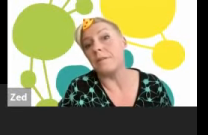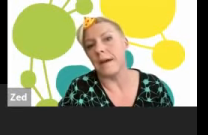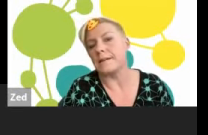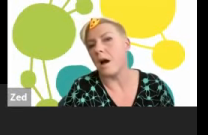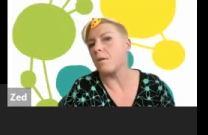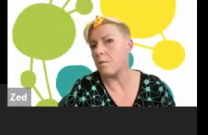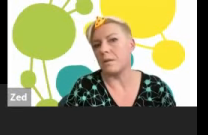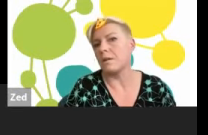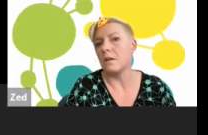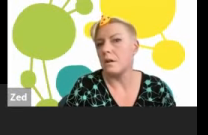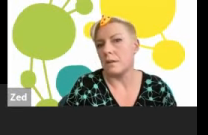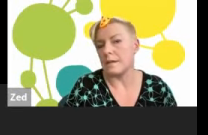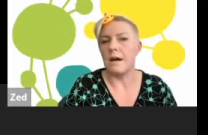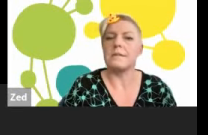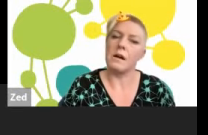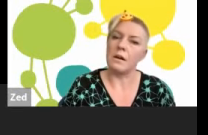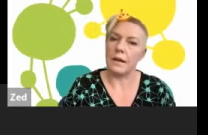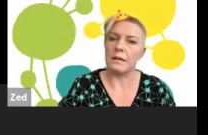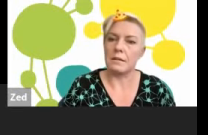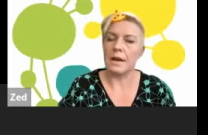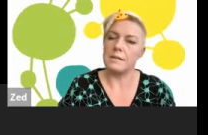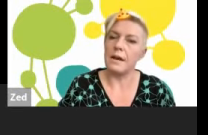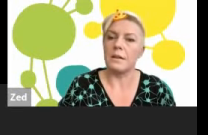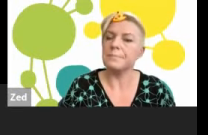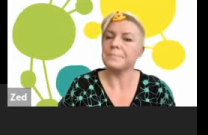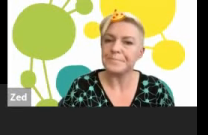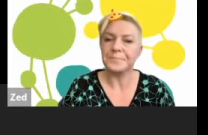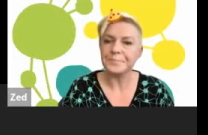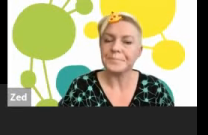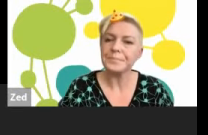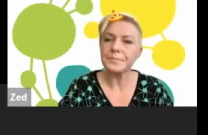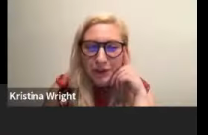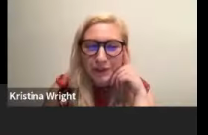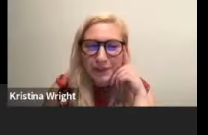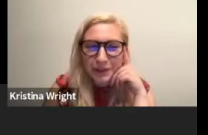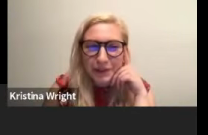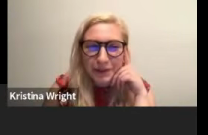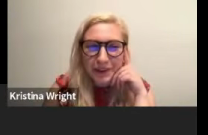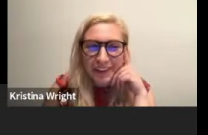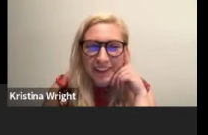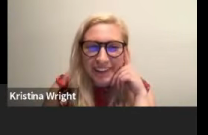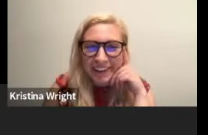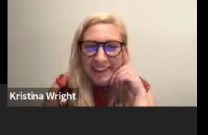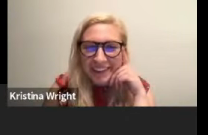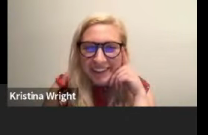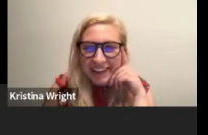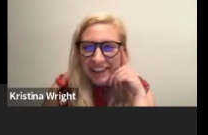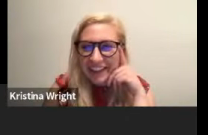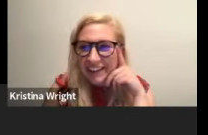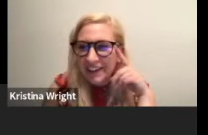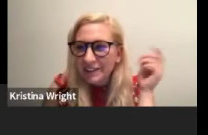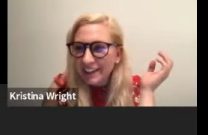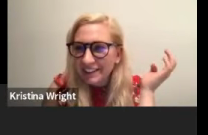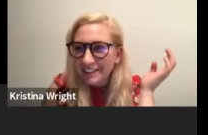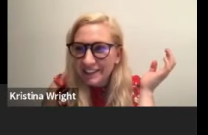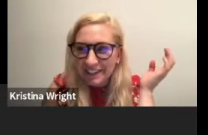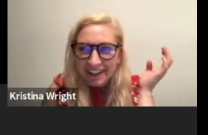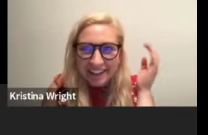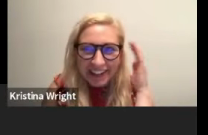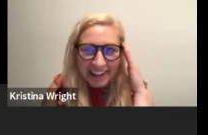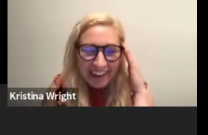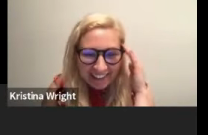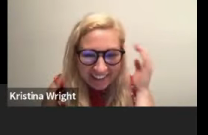truly reflects how common these signs are in ASL. So cool. All right, thank you. I'm glad you